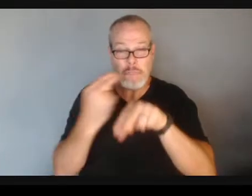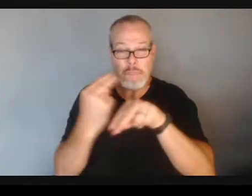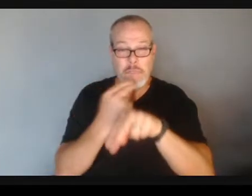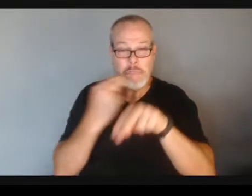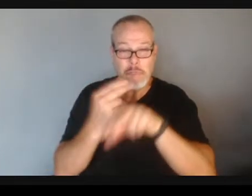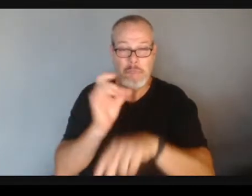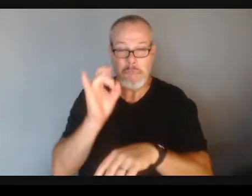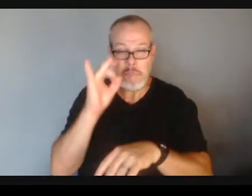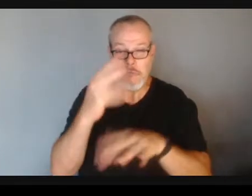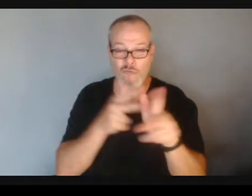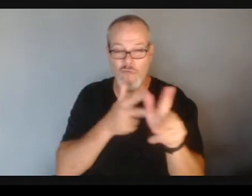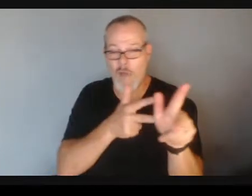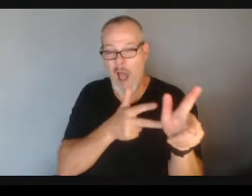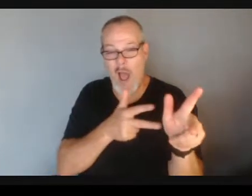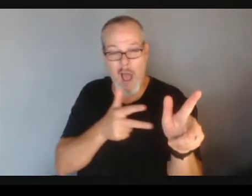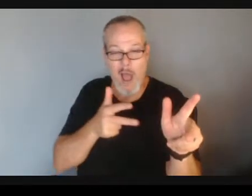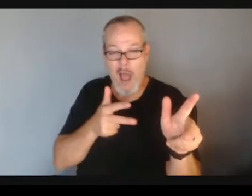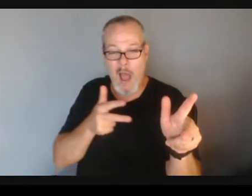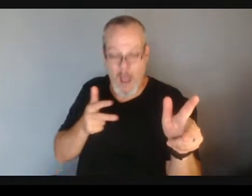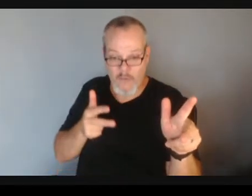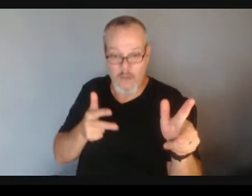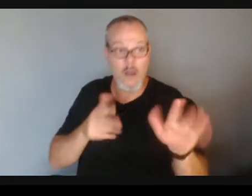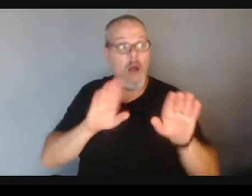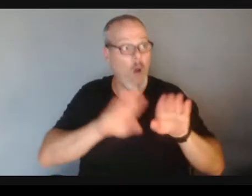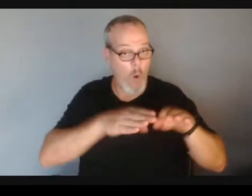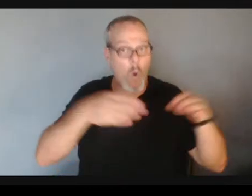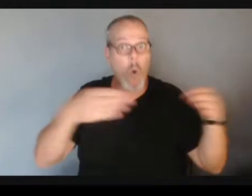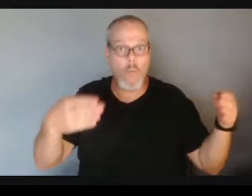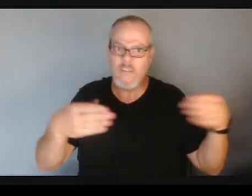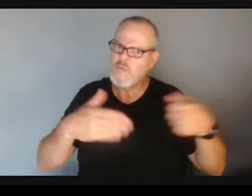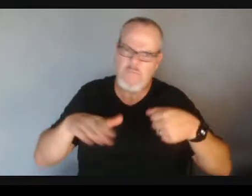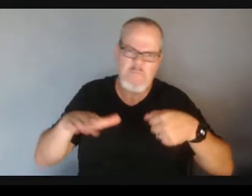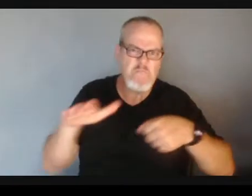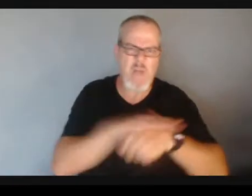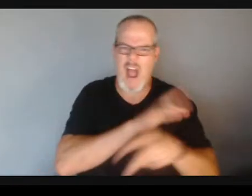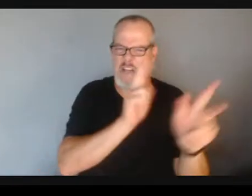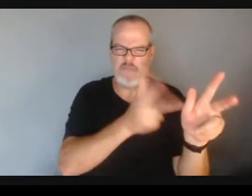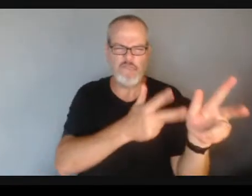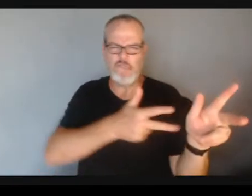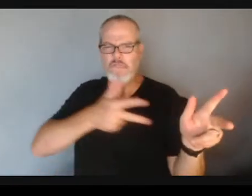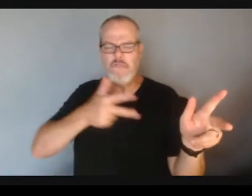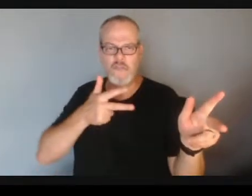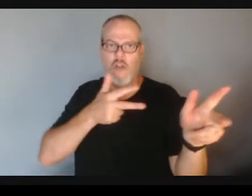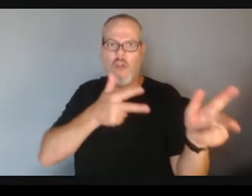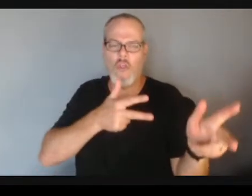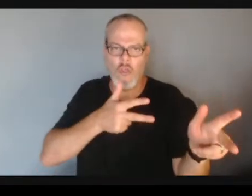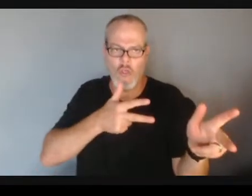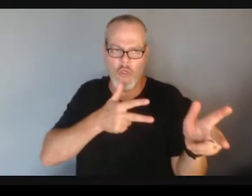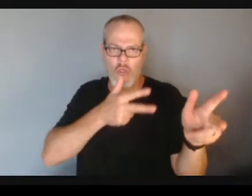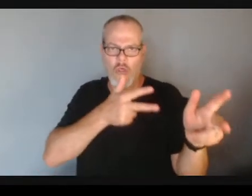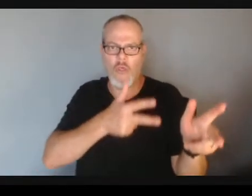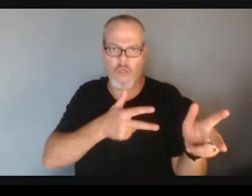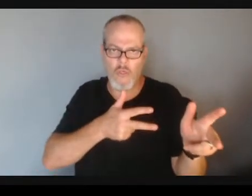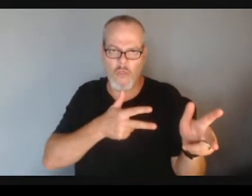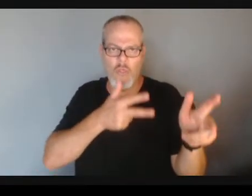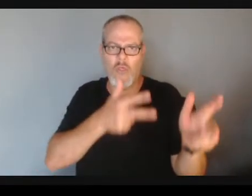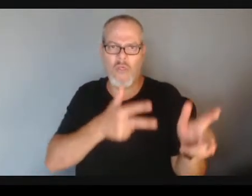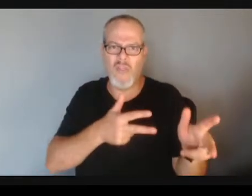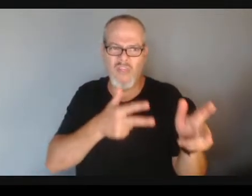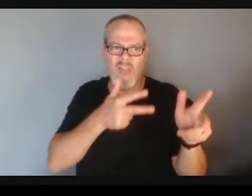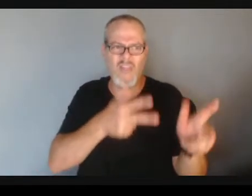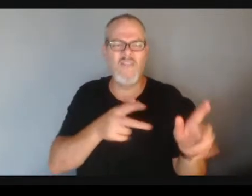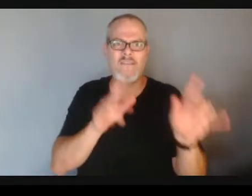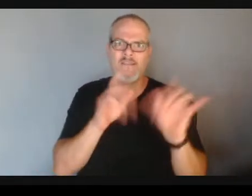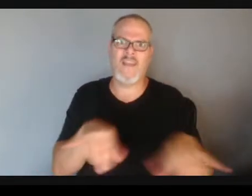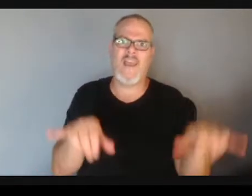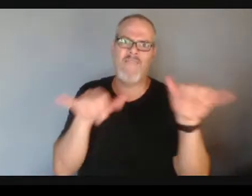that it was opened, it was packed full of cars, they were barely moving, all those same scenarios that we encountered. But